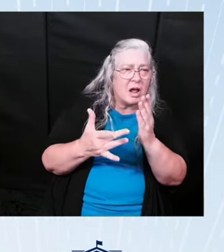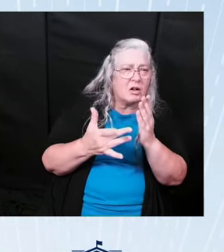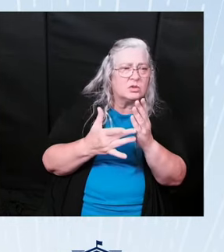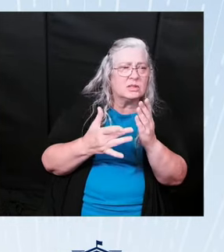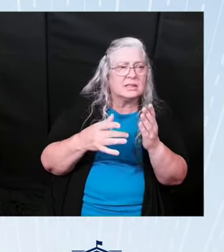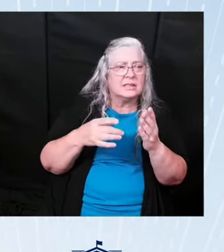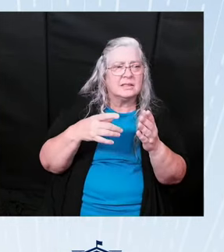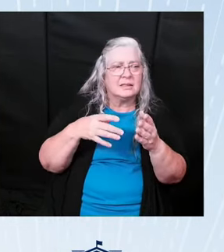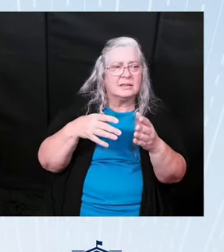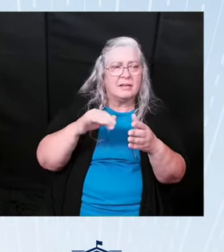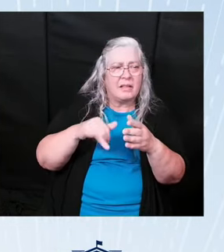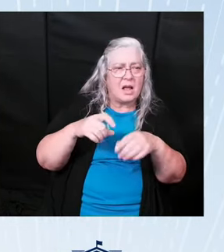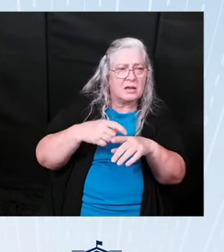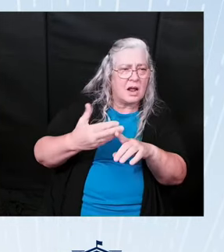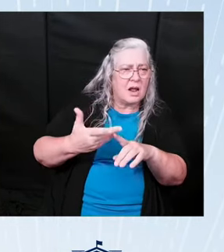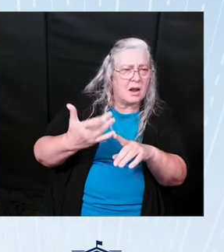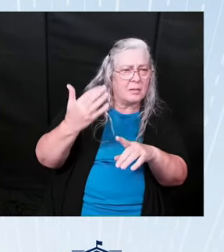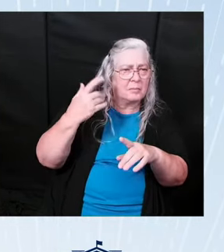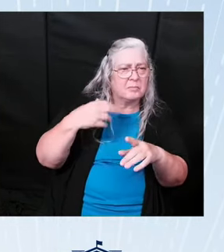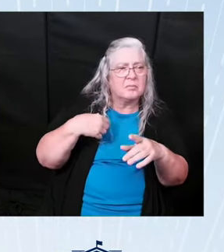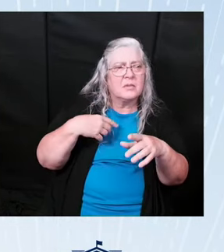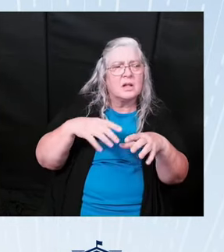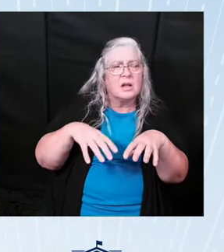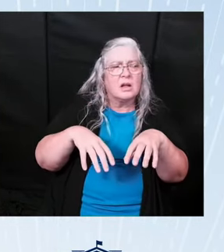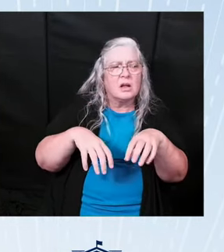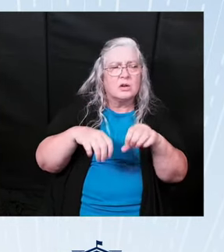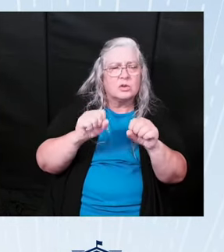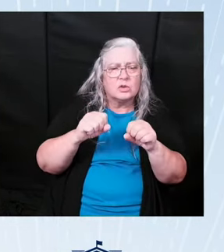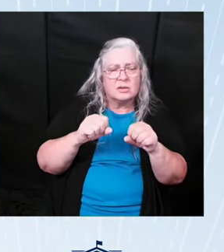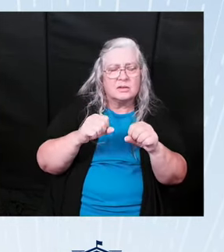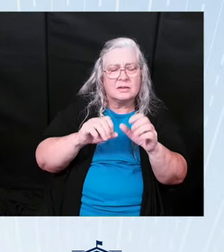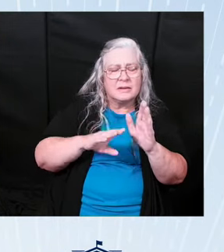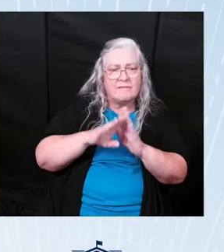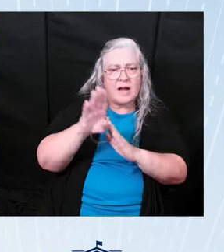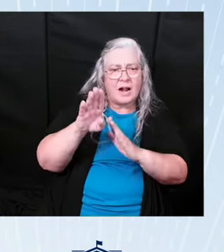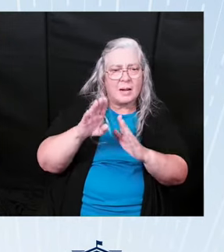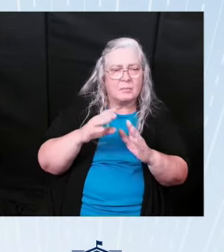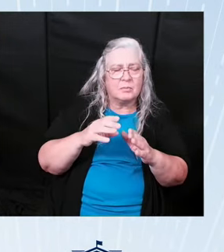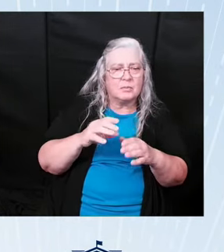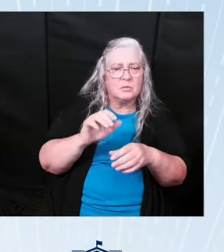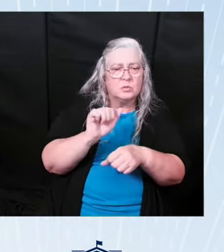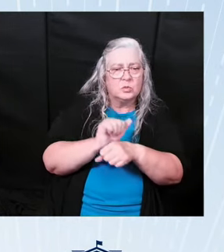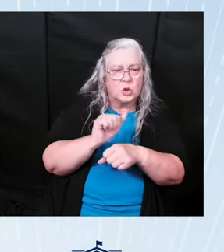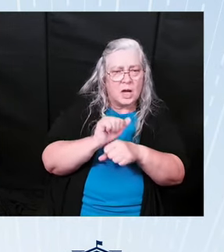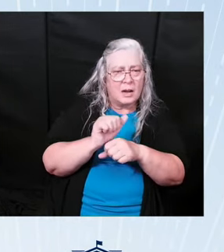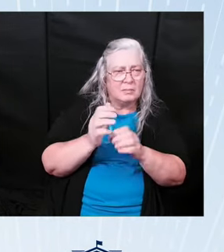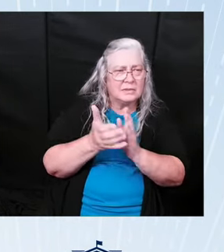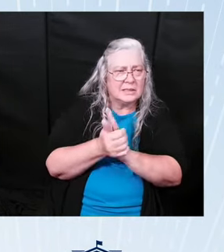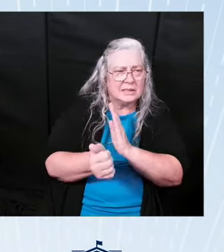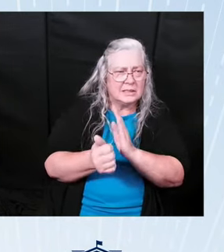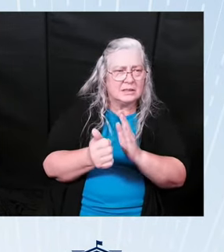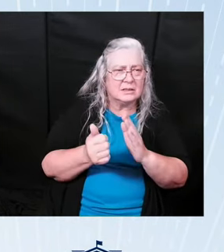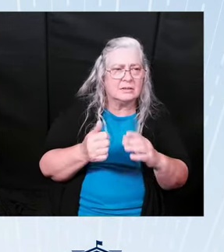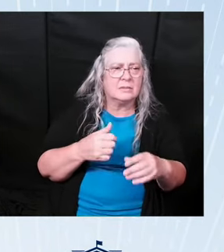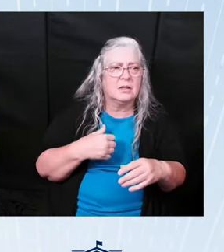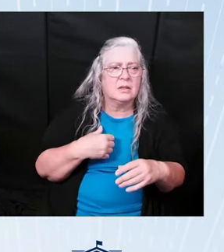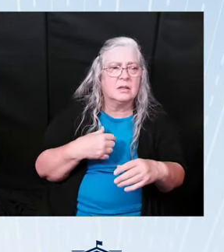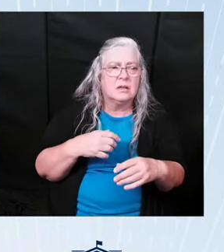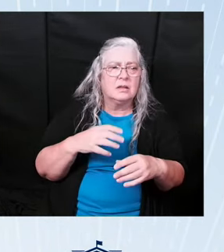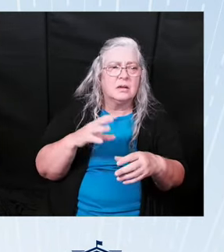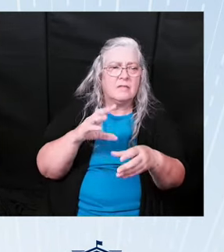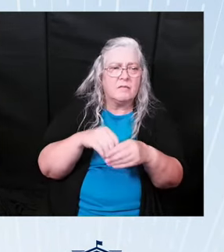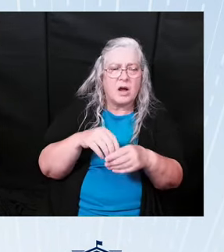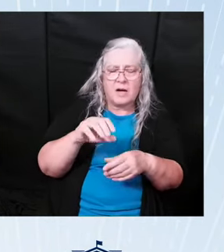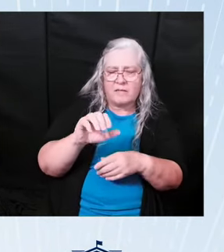AMPACT Home Energy Initiative. During my AmeriCorps term, I served with Mojave Ottawa Community Action